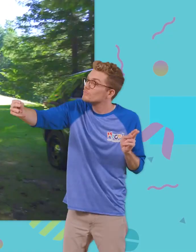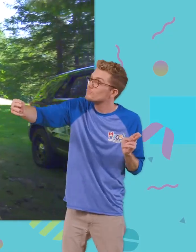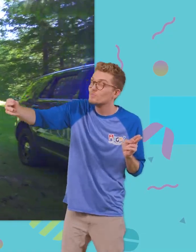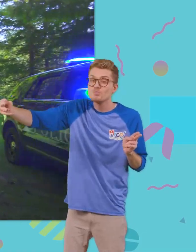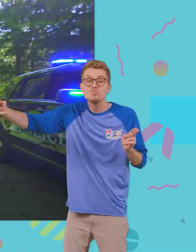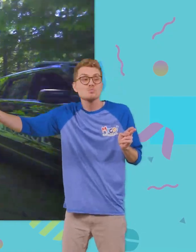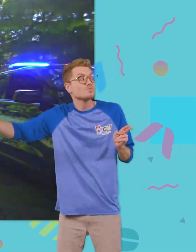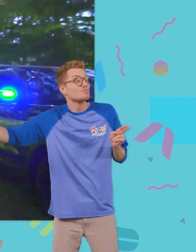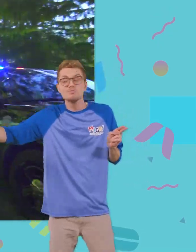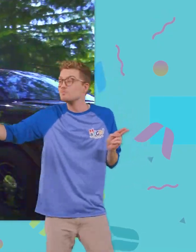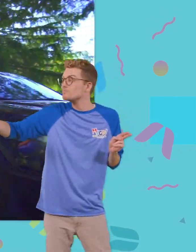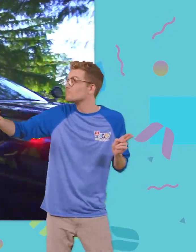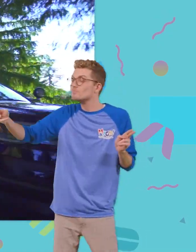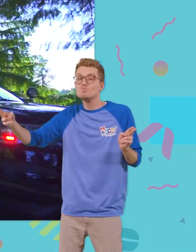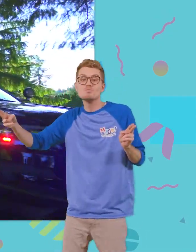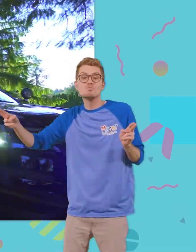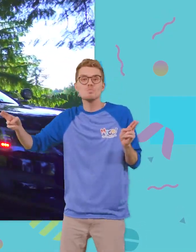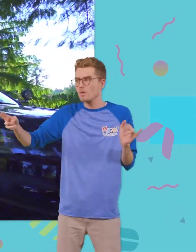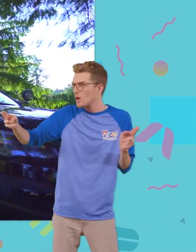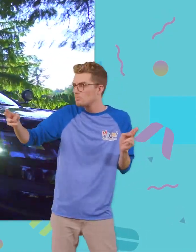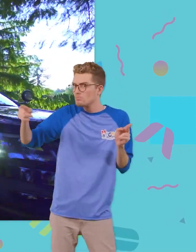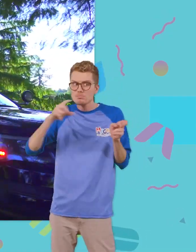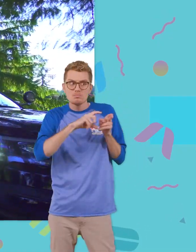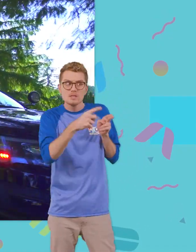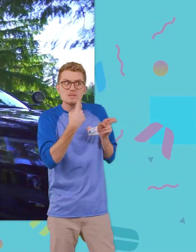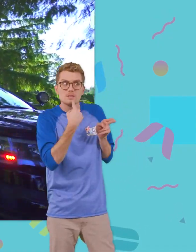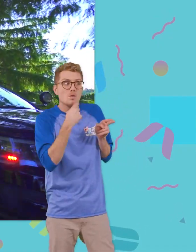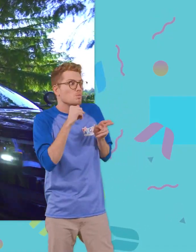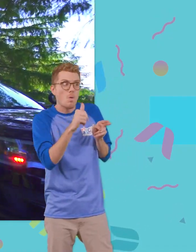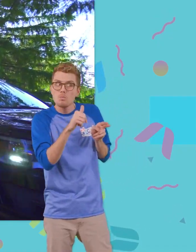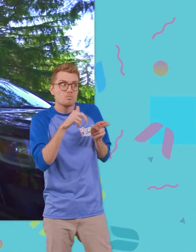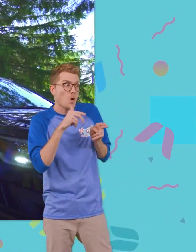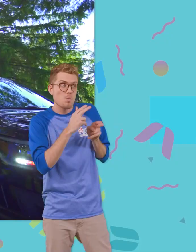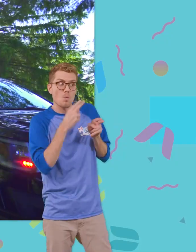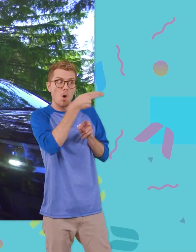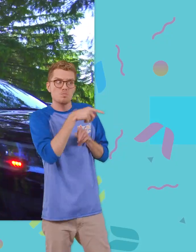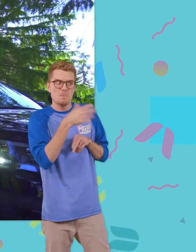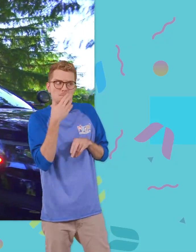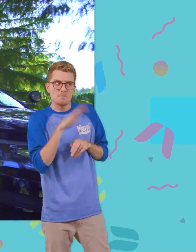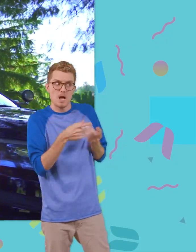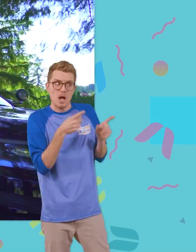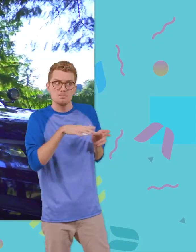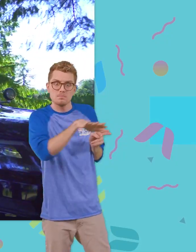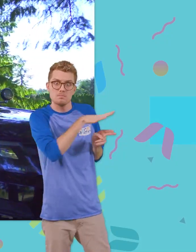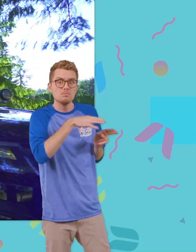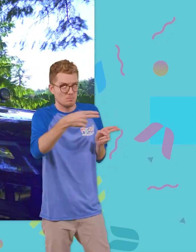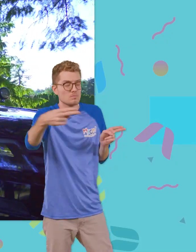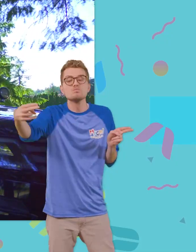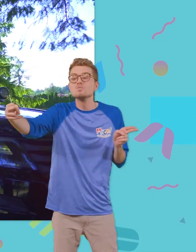Whoa! Look! It says, crime scene. Do not cross.